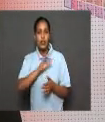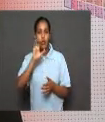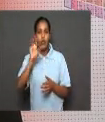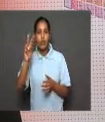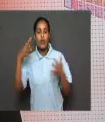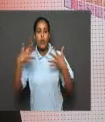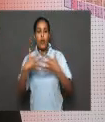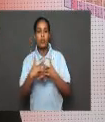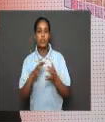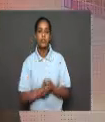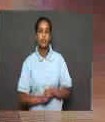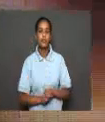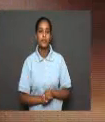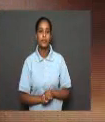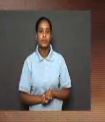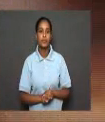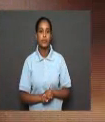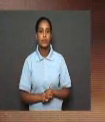covalent compounds.